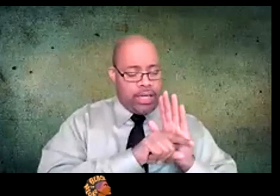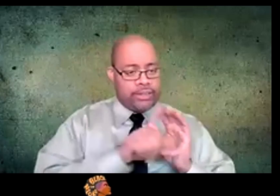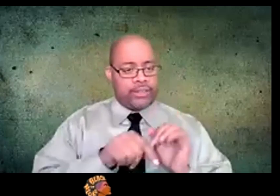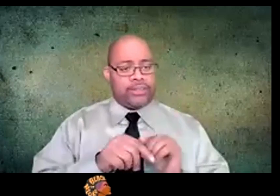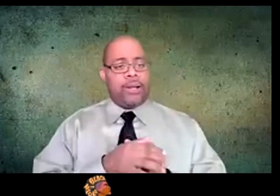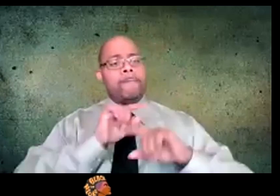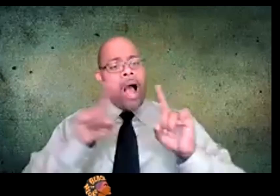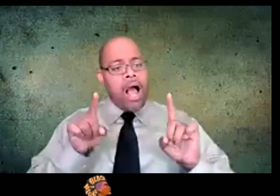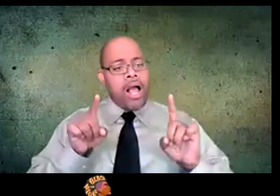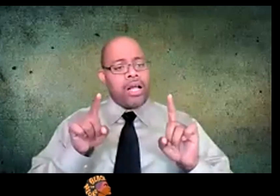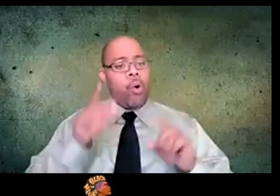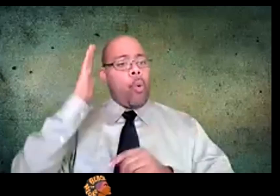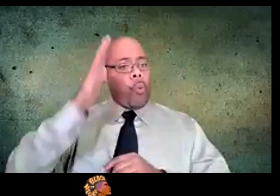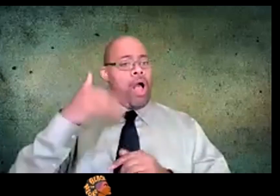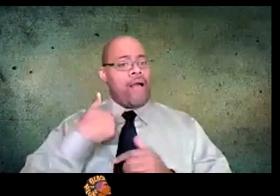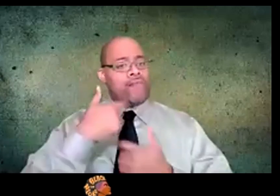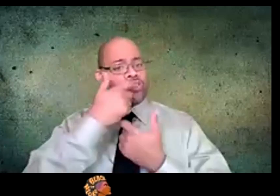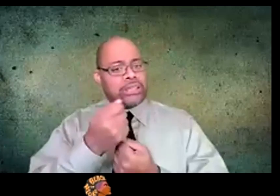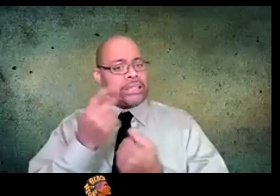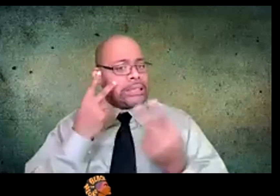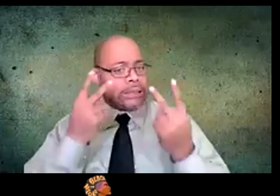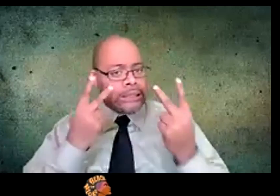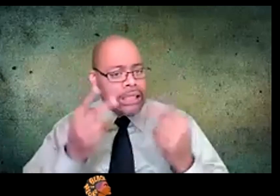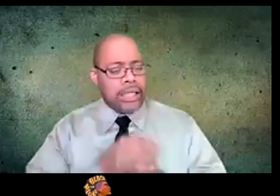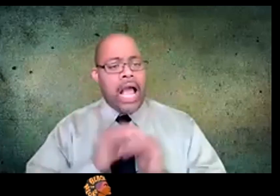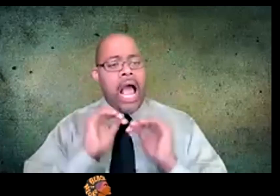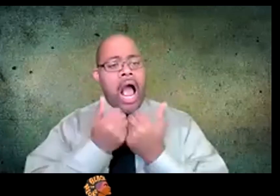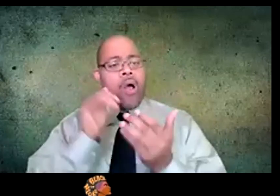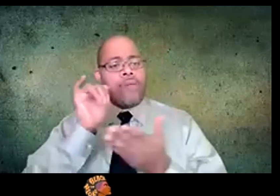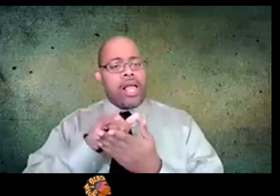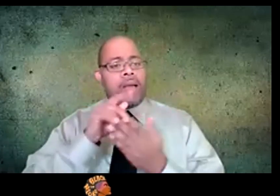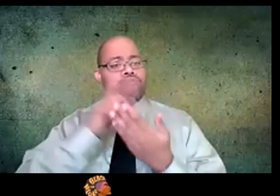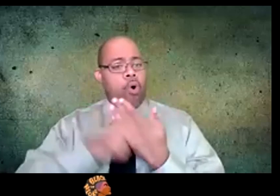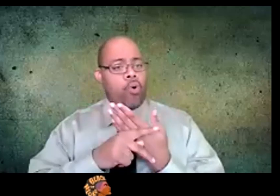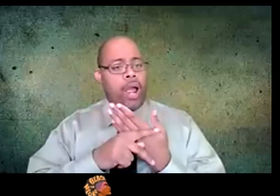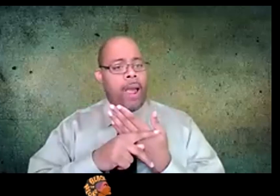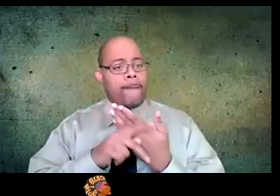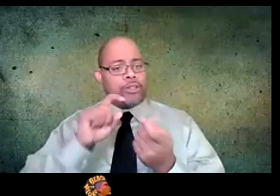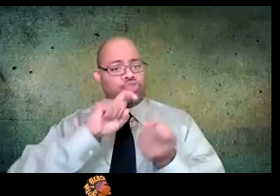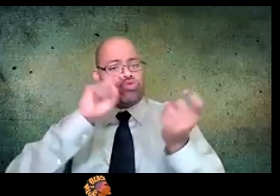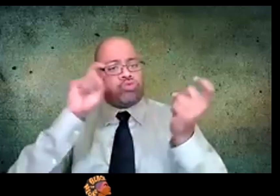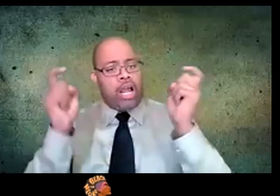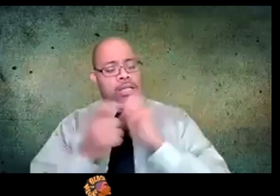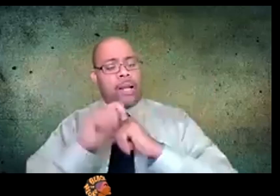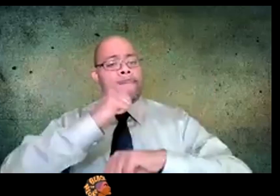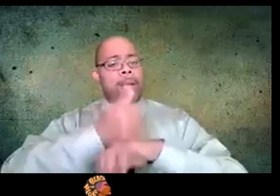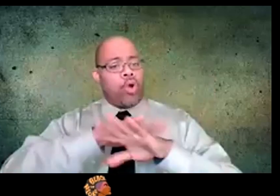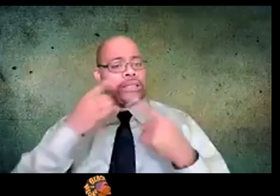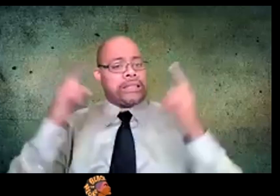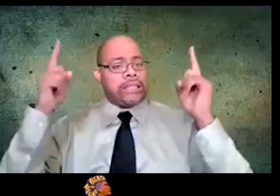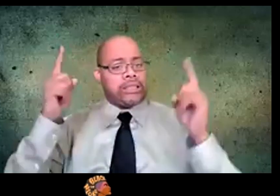but it will be interesting to see how this program evolves based on the success of